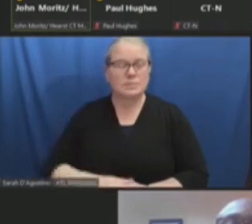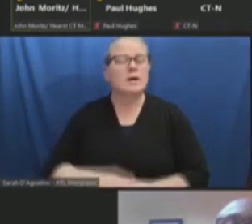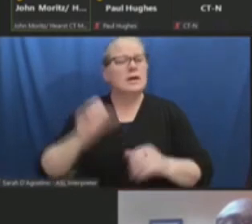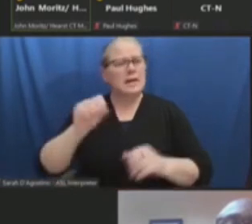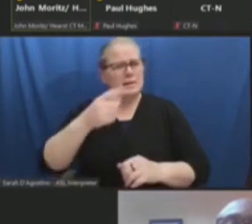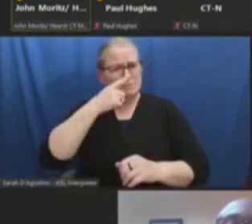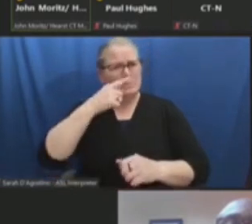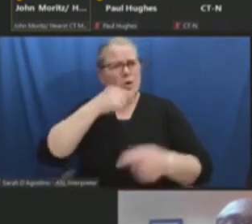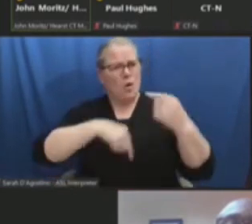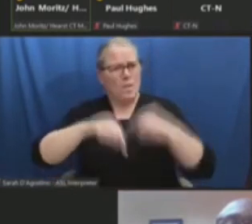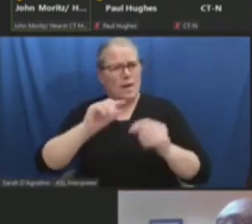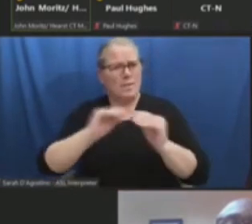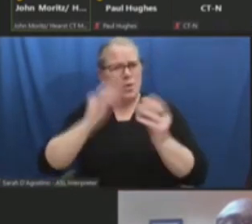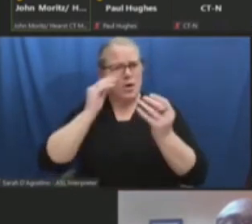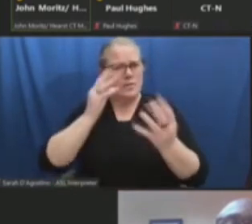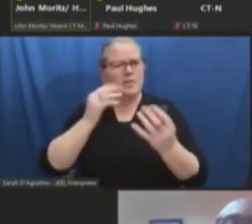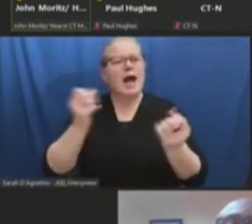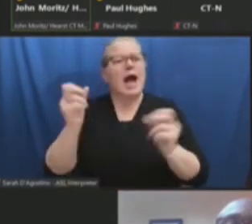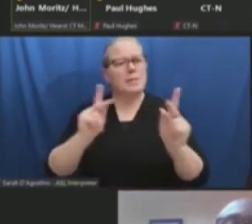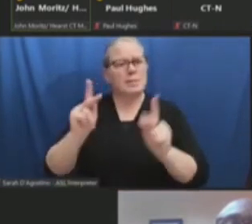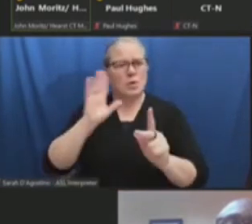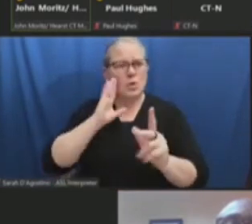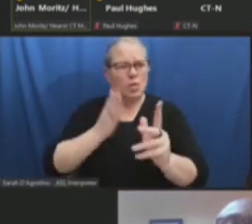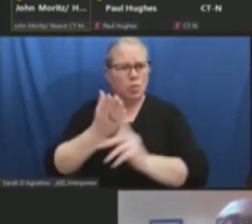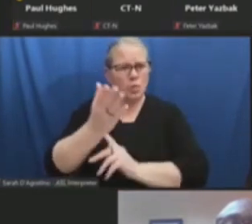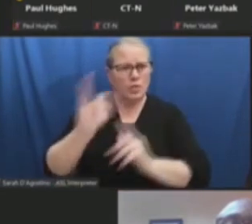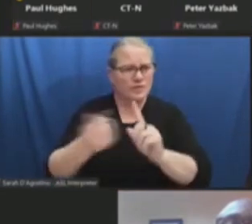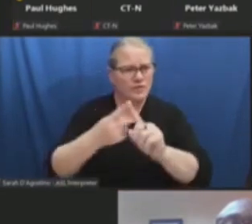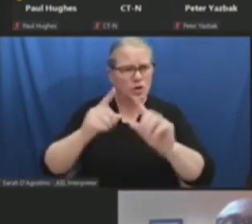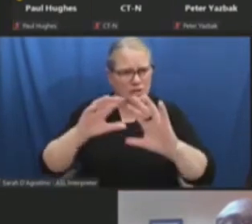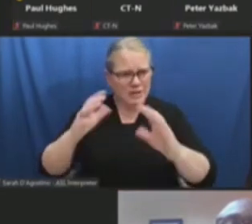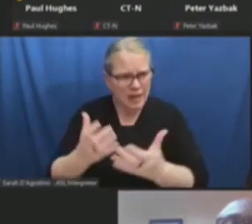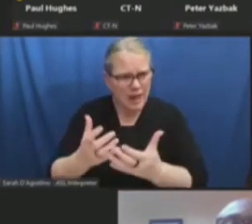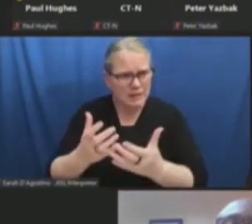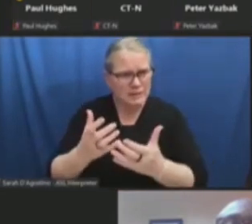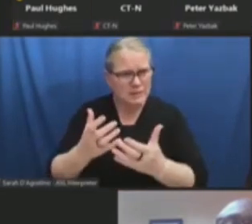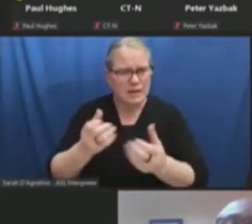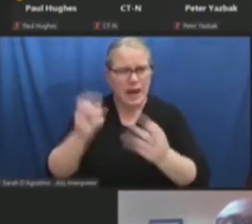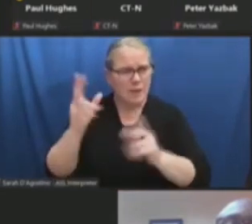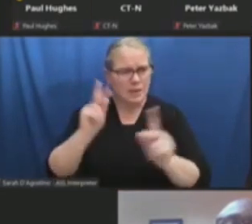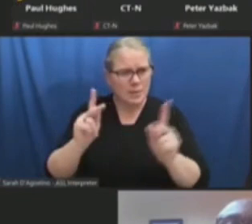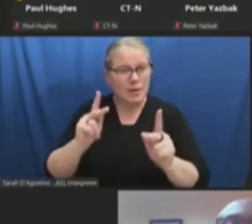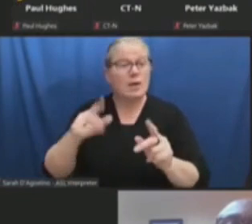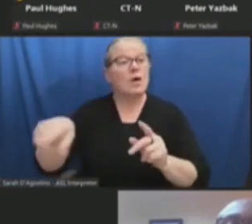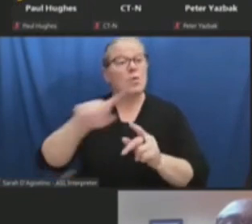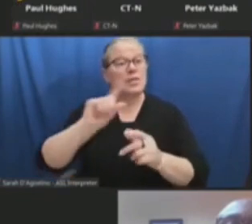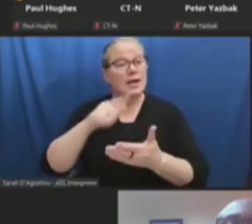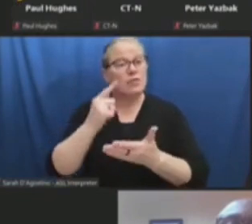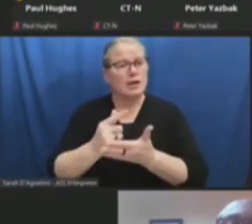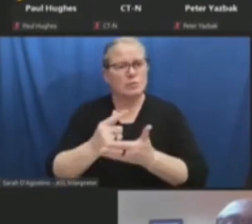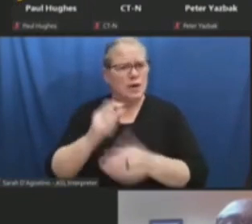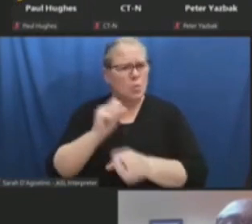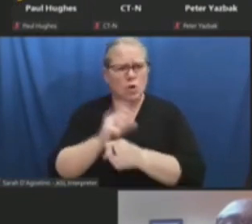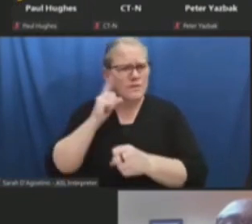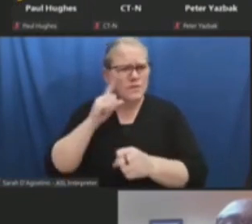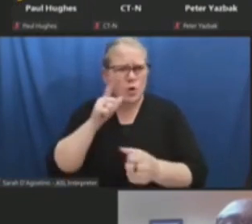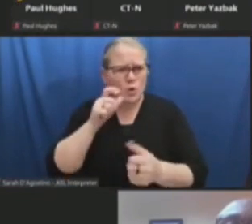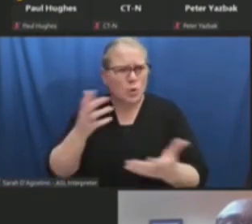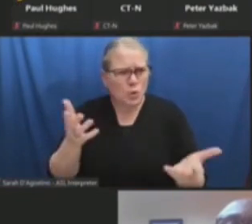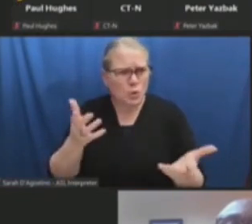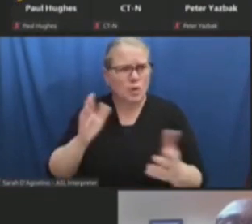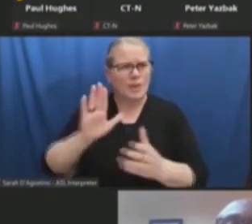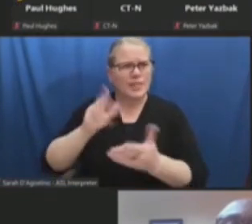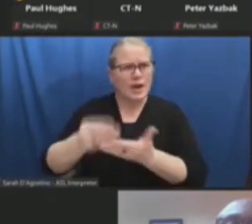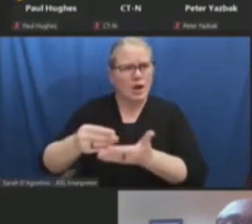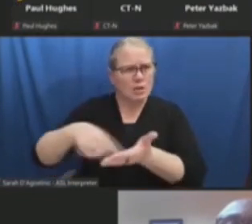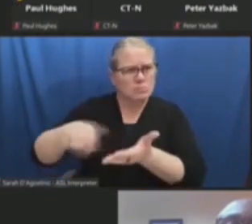are going to be going through this first class of brokers? And then when they graduate, I mean, who are they actually going to be working for? Who's going to be paying their